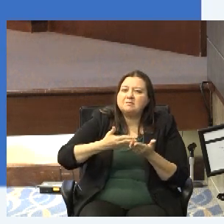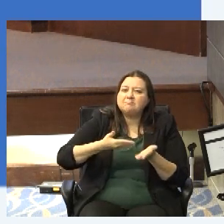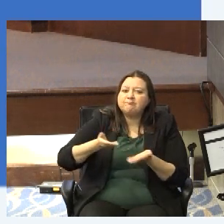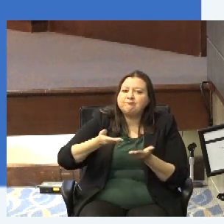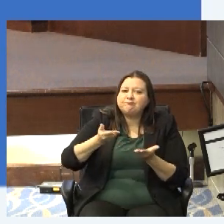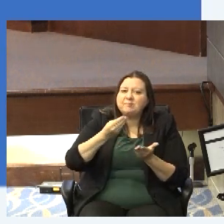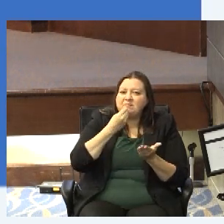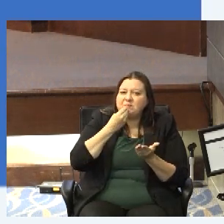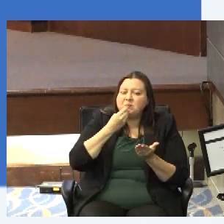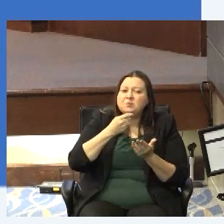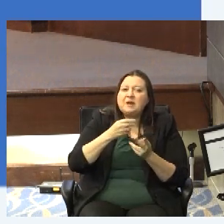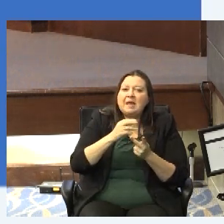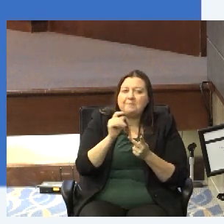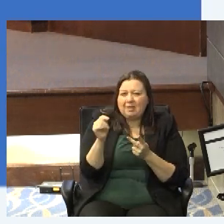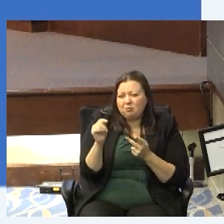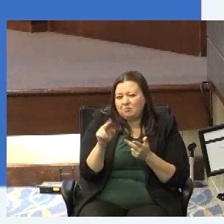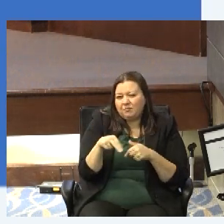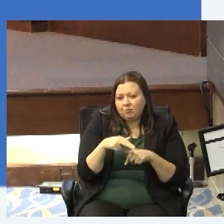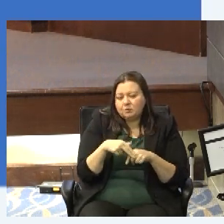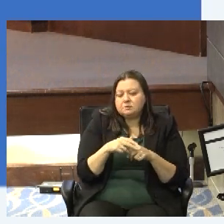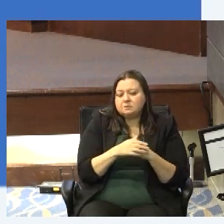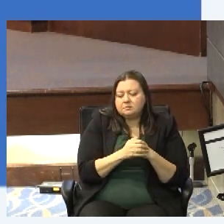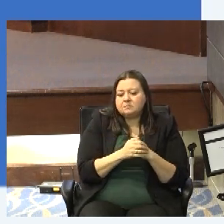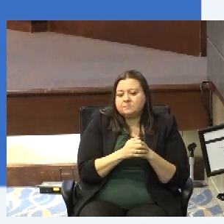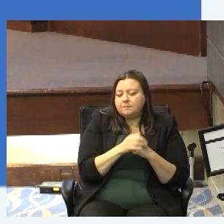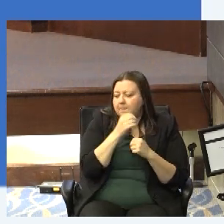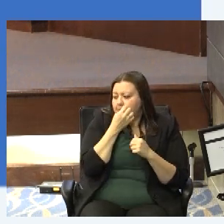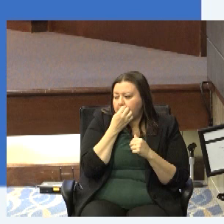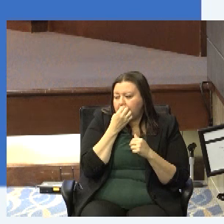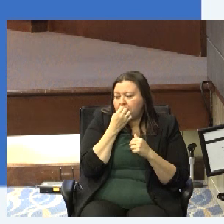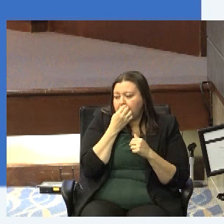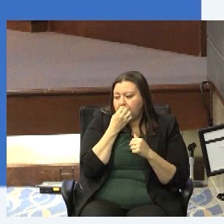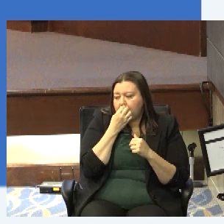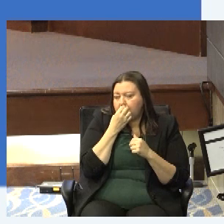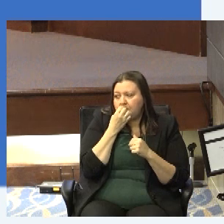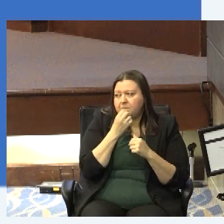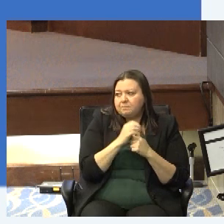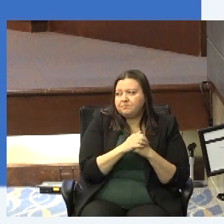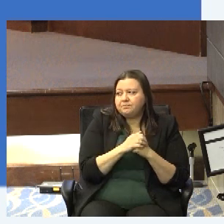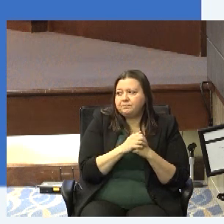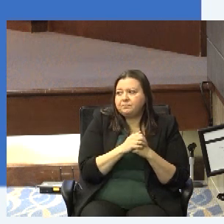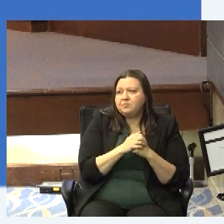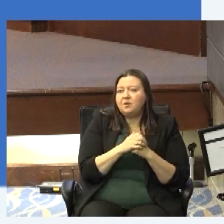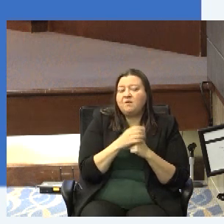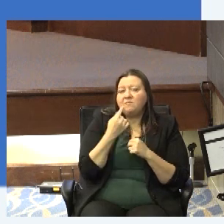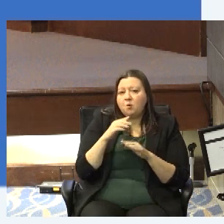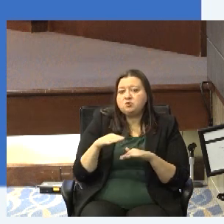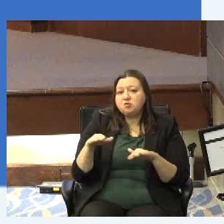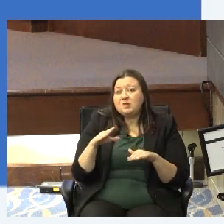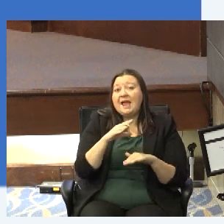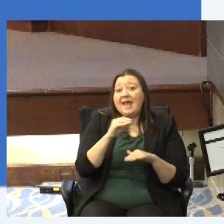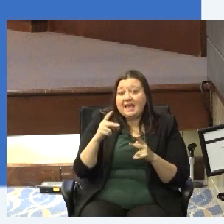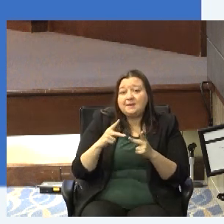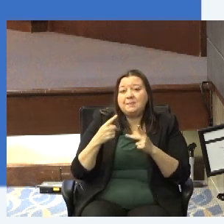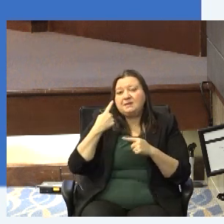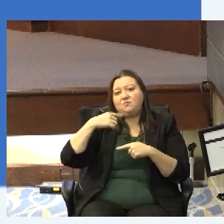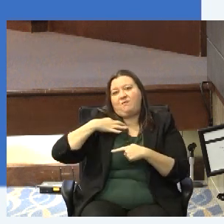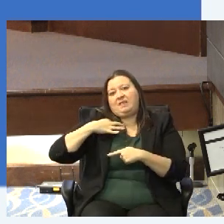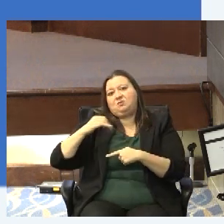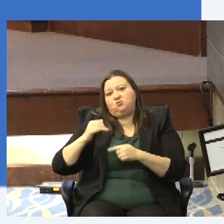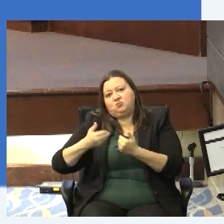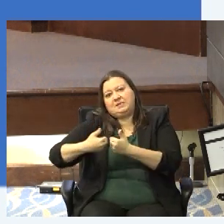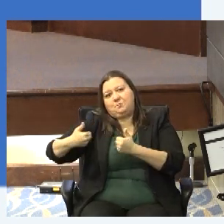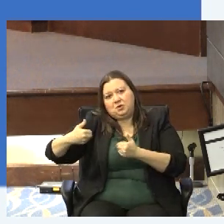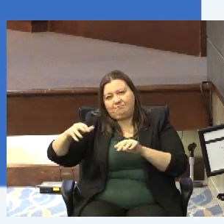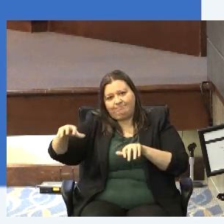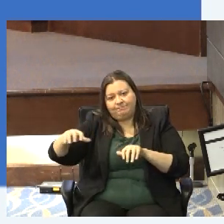provides bathroom facilities for our children, along with a space for volunteers. Over